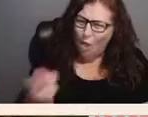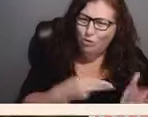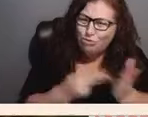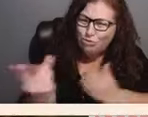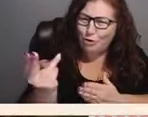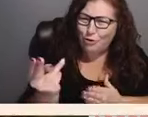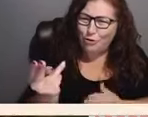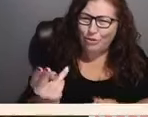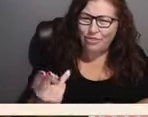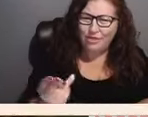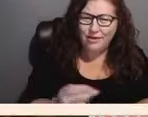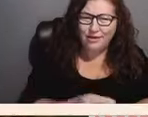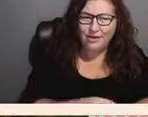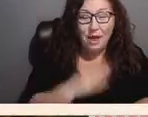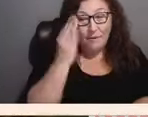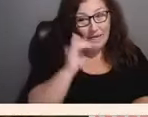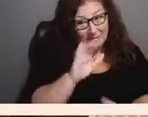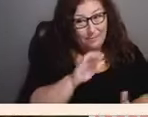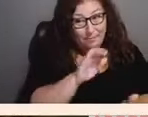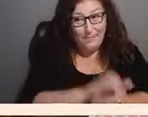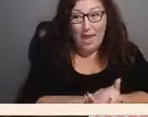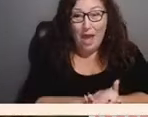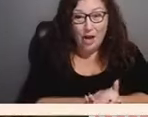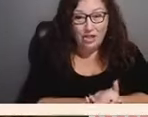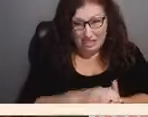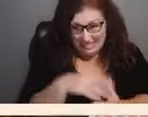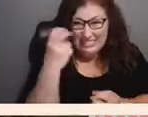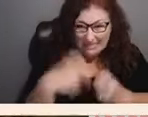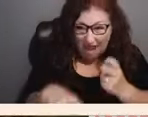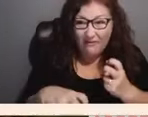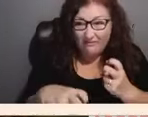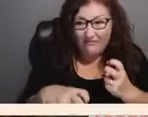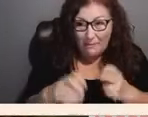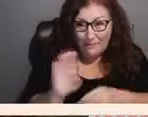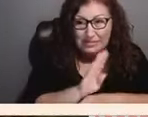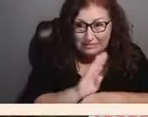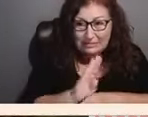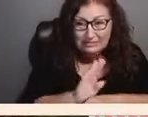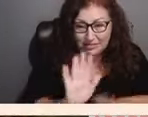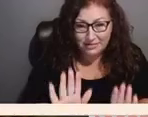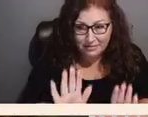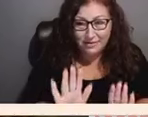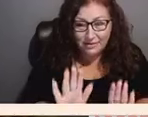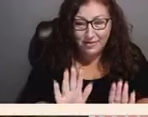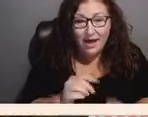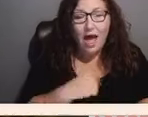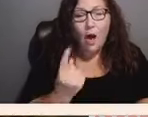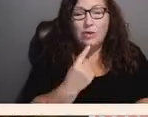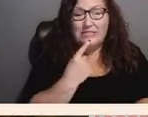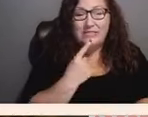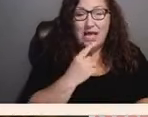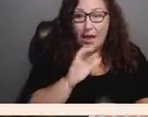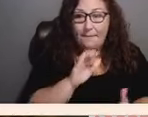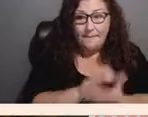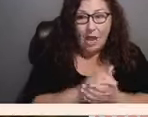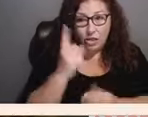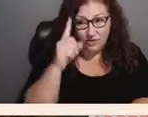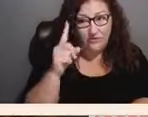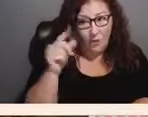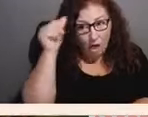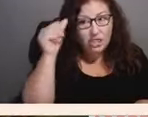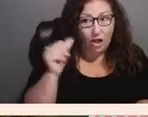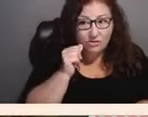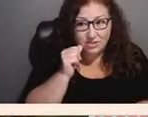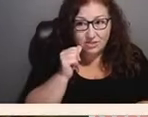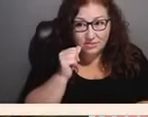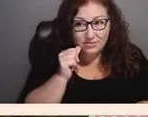Because marriage is tough business. I always say marriage is for grown folks.